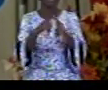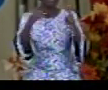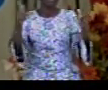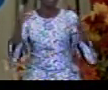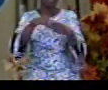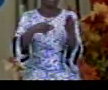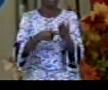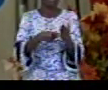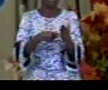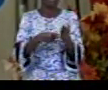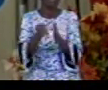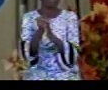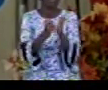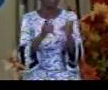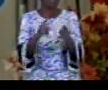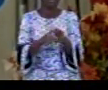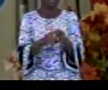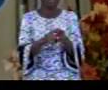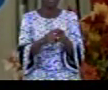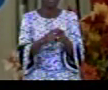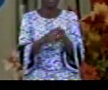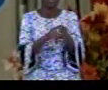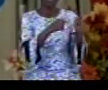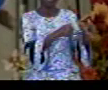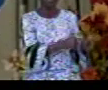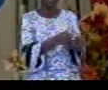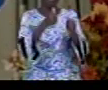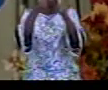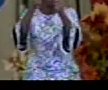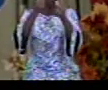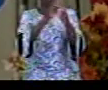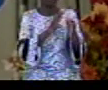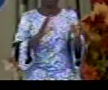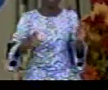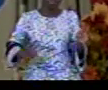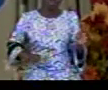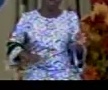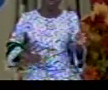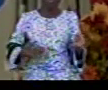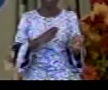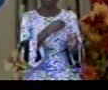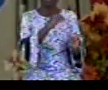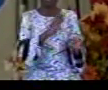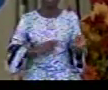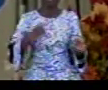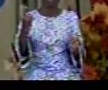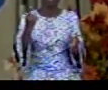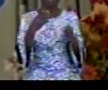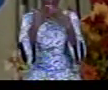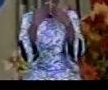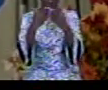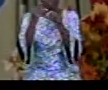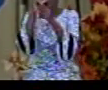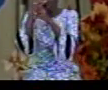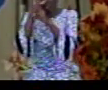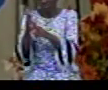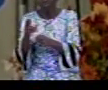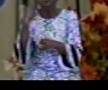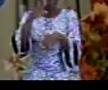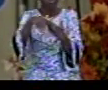promote Christ and Christ alone with your team. Thank you very much, sir, for all that the Lord is using you to do.